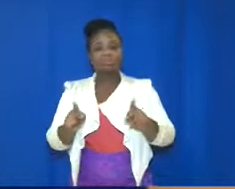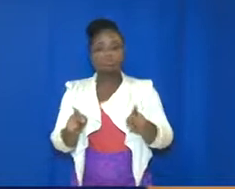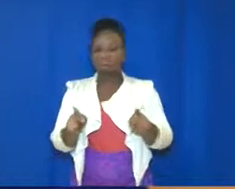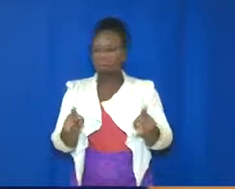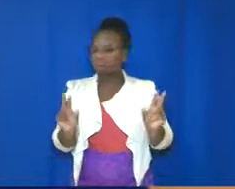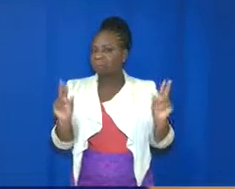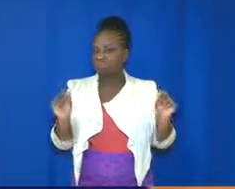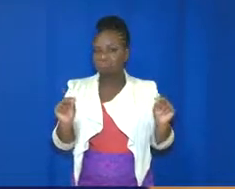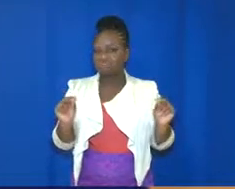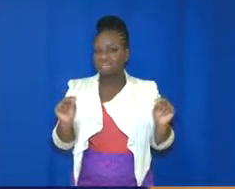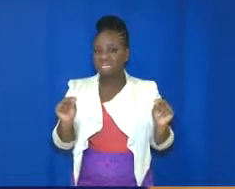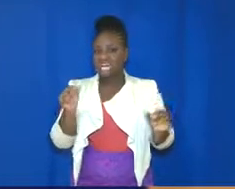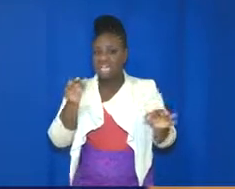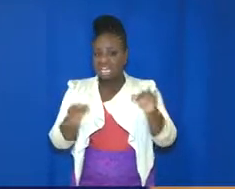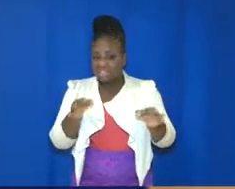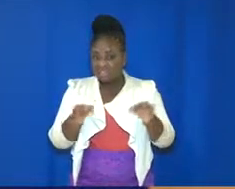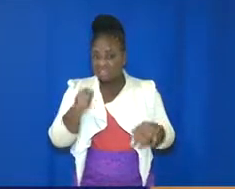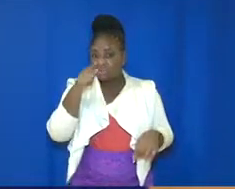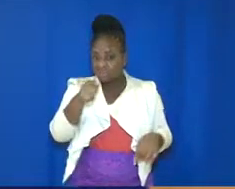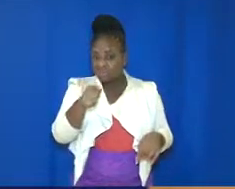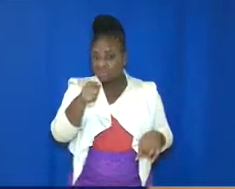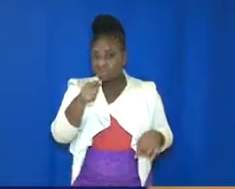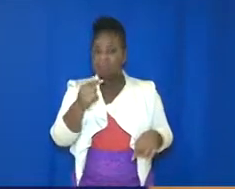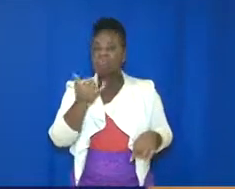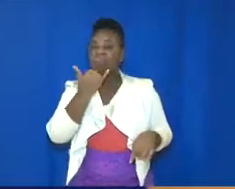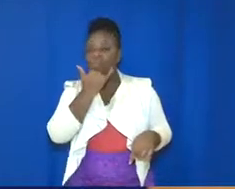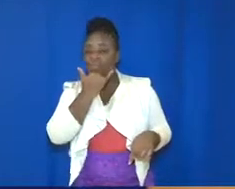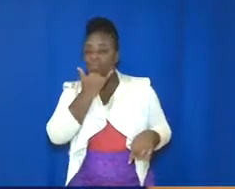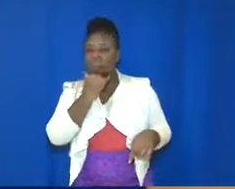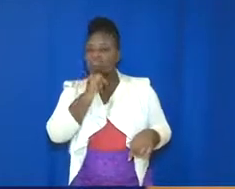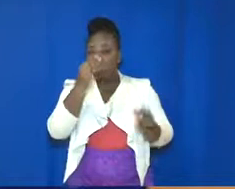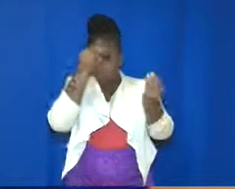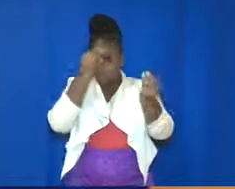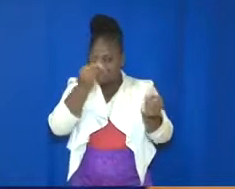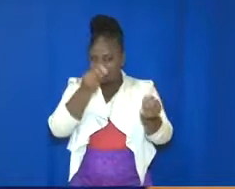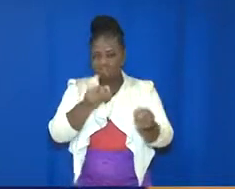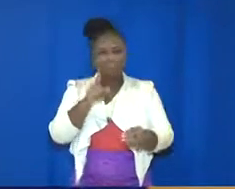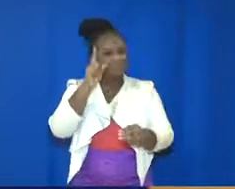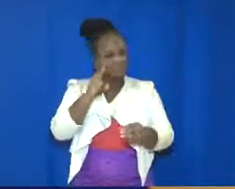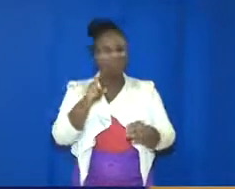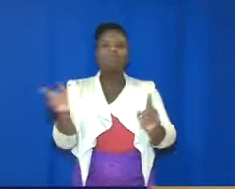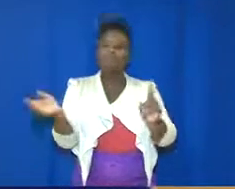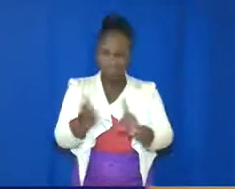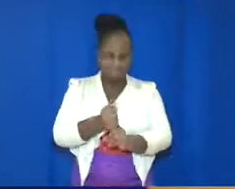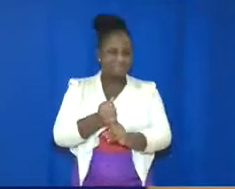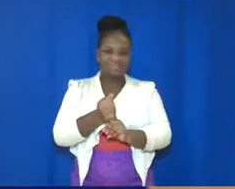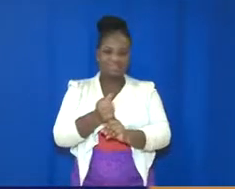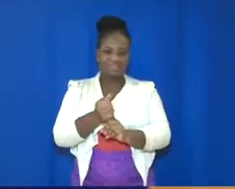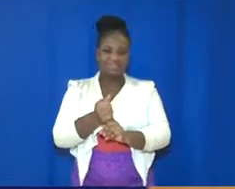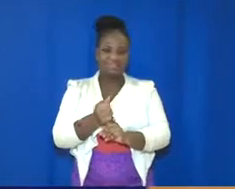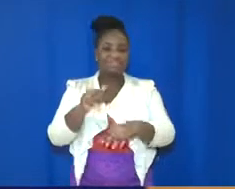the larger population. If you fall foul of the law, you will face its full rigors.